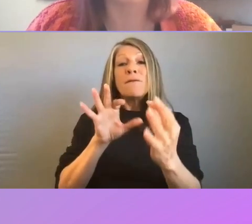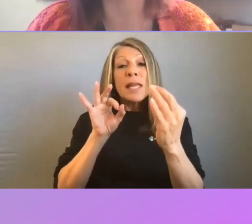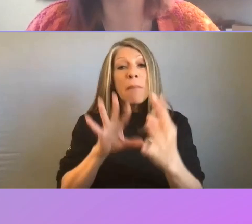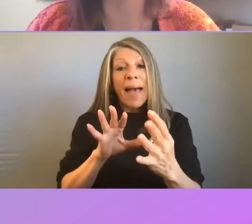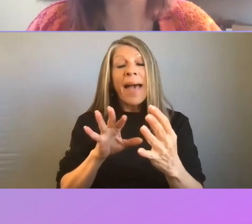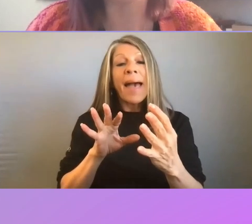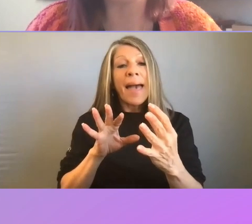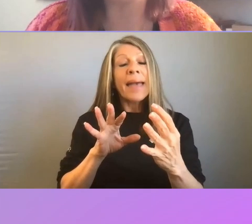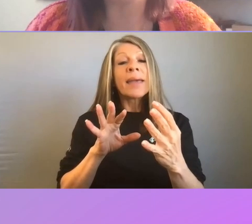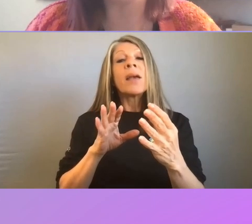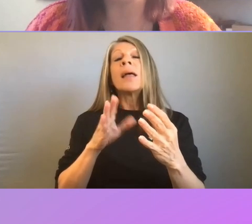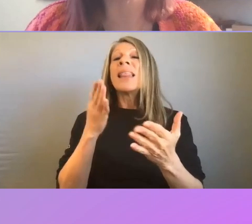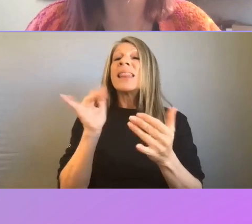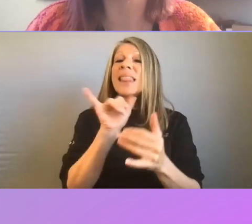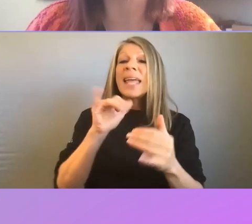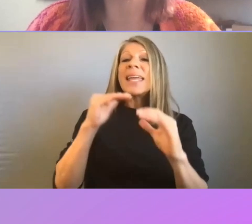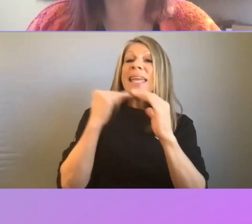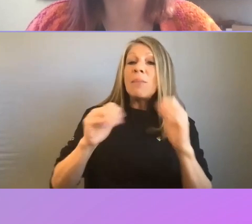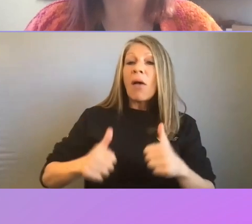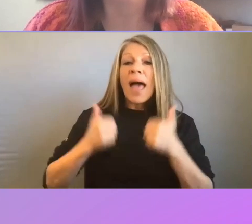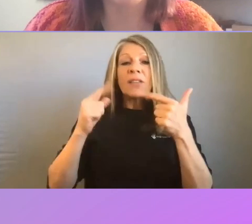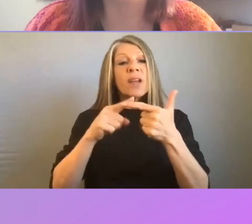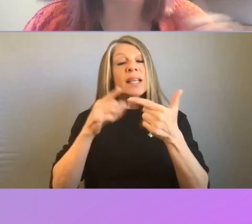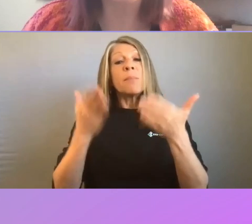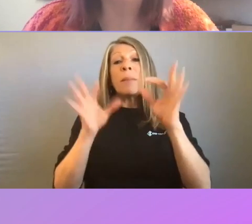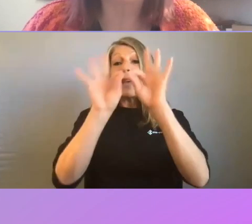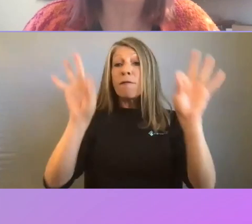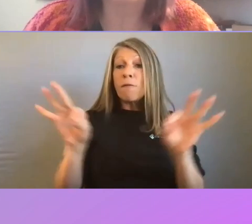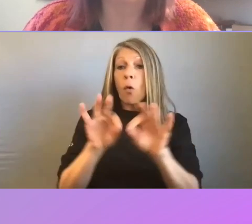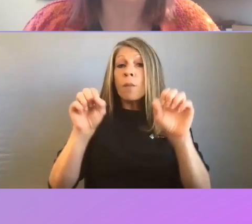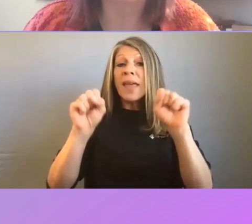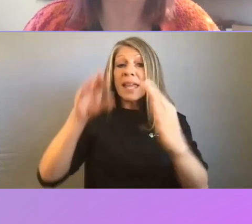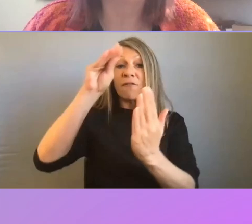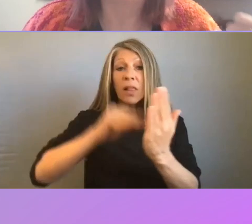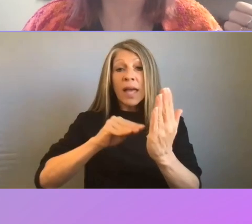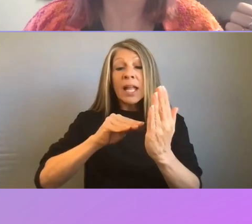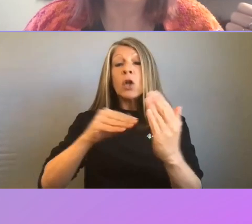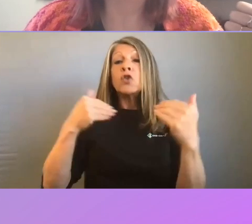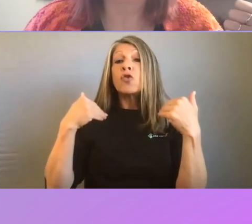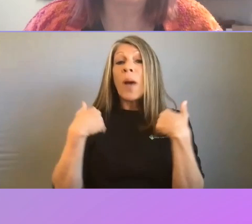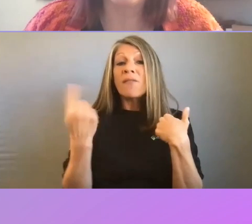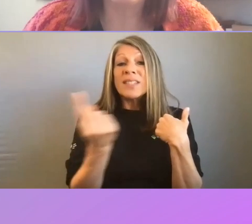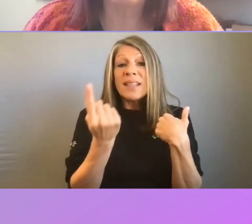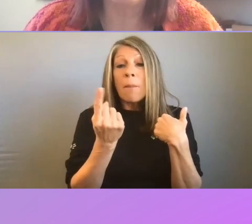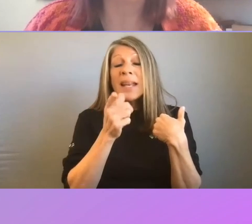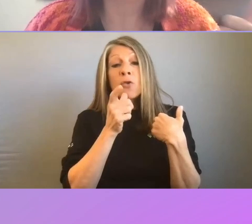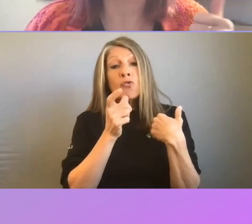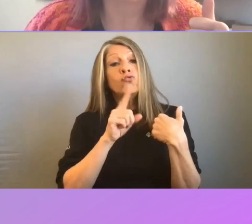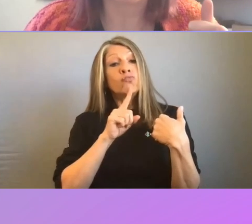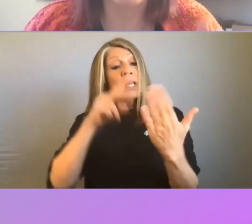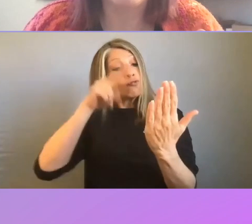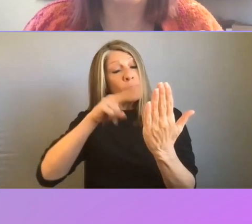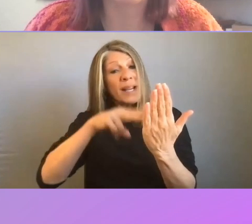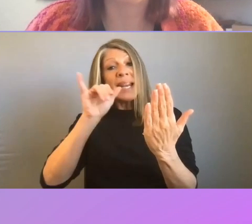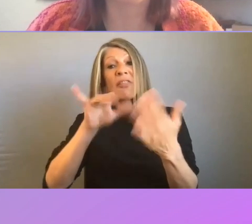address, or it could be a form that they fill in so that you have someone on the other side of that actually reading that content